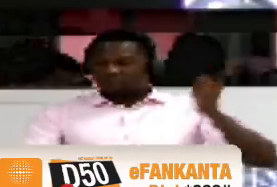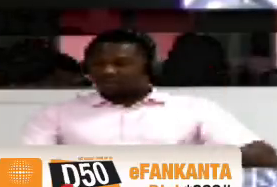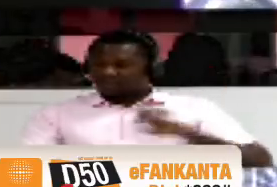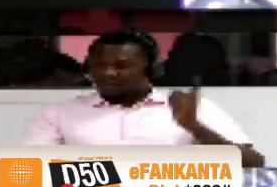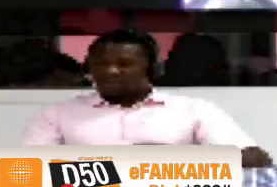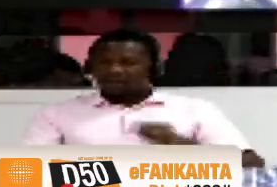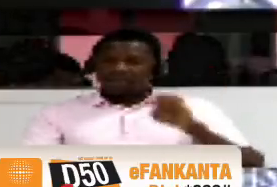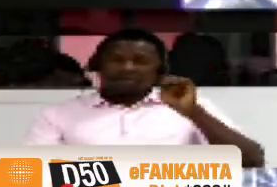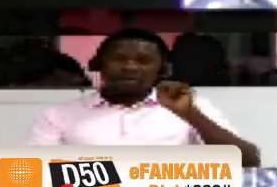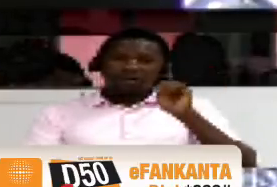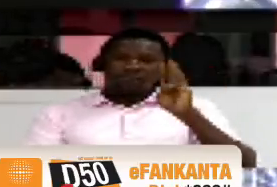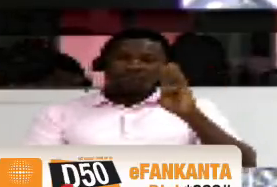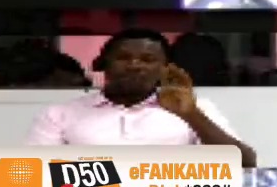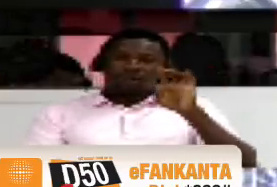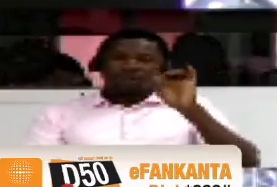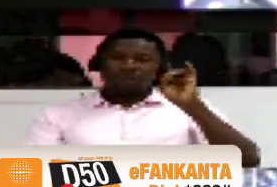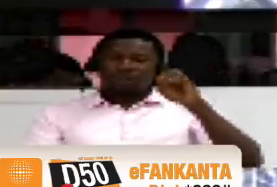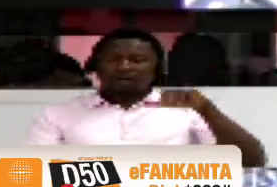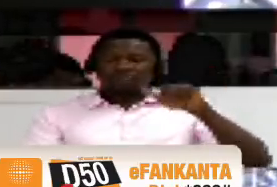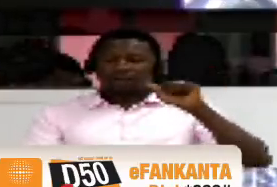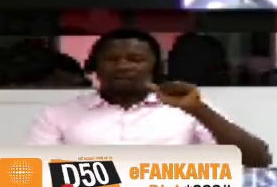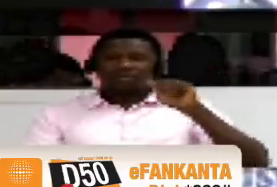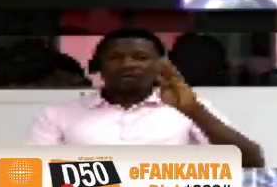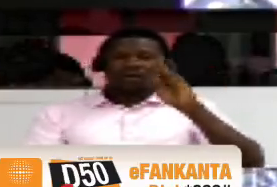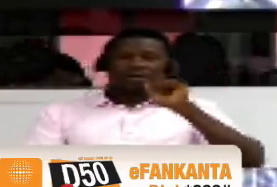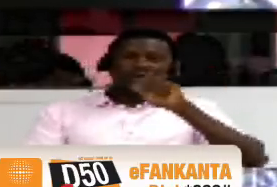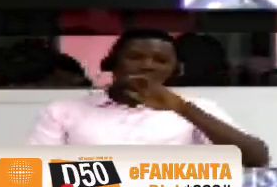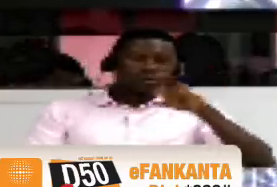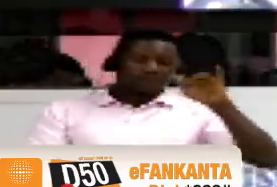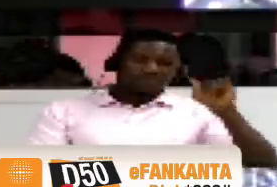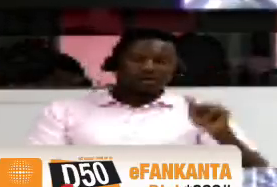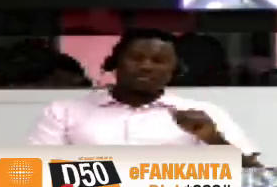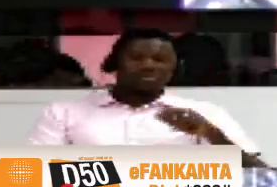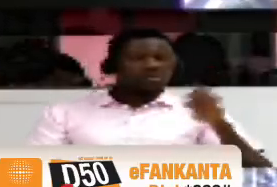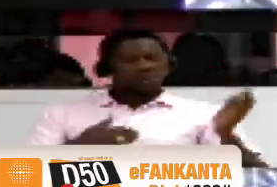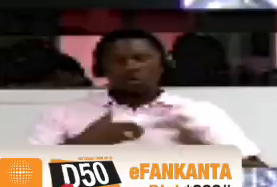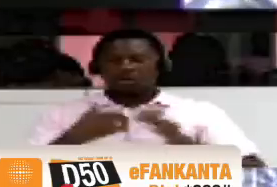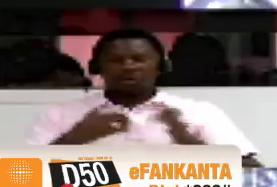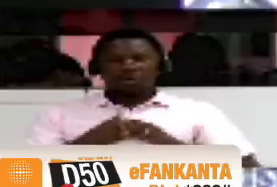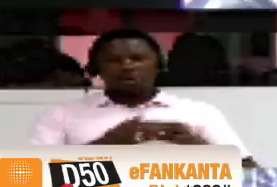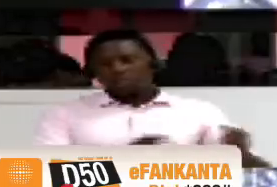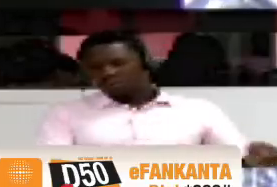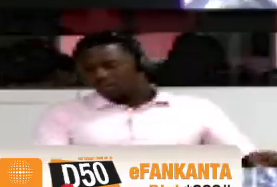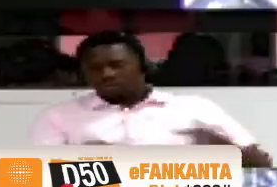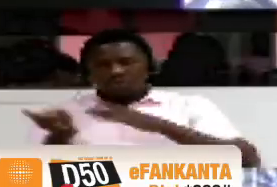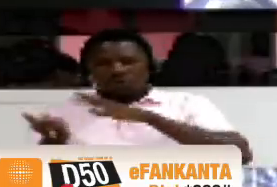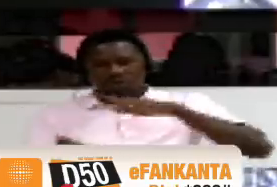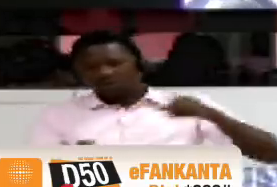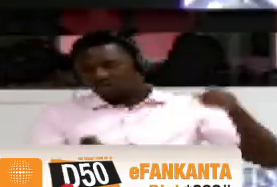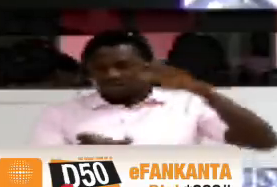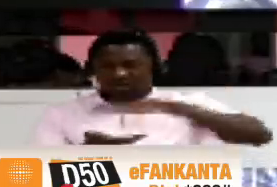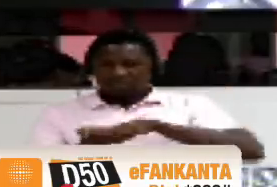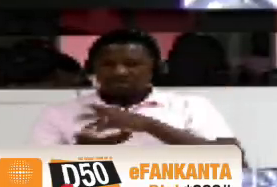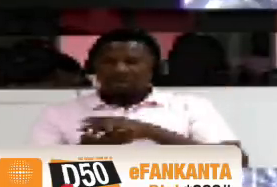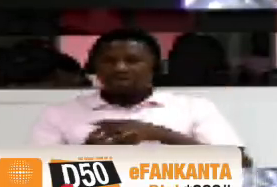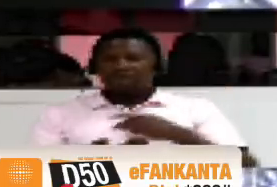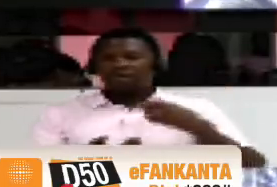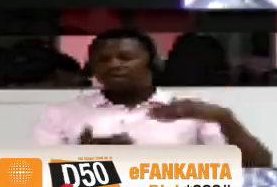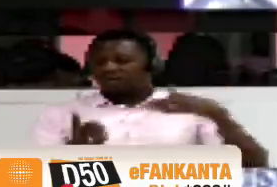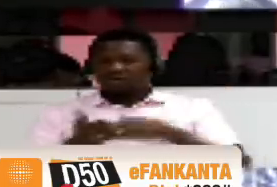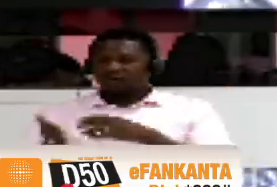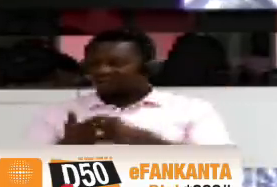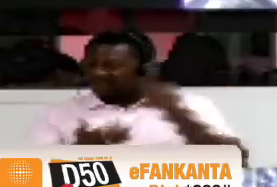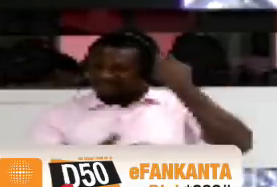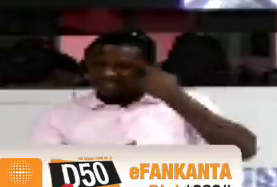Ibrahim Abari mercilessly. Exactly. Poured water on him. Exactly. And forcefully shaved his head. Exactly. So when